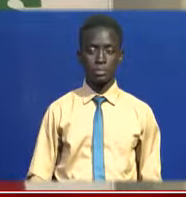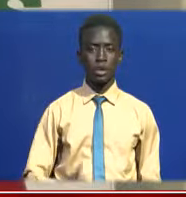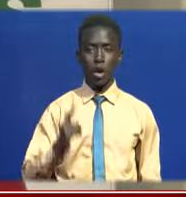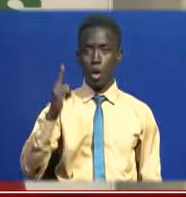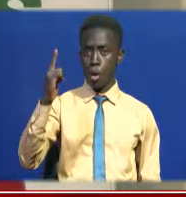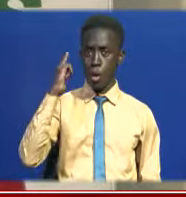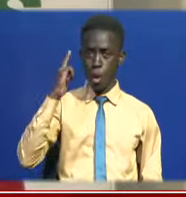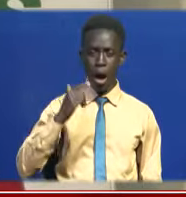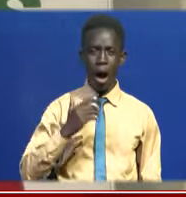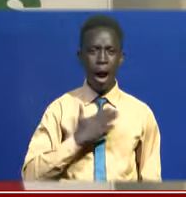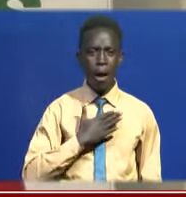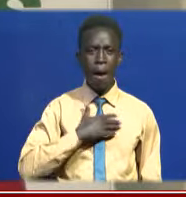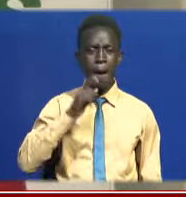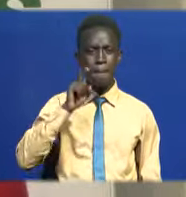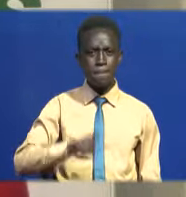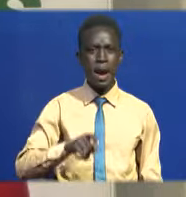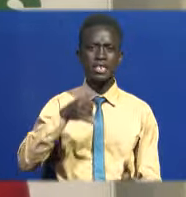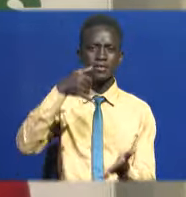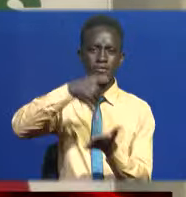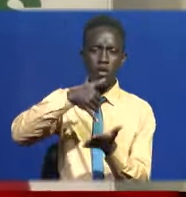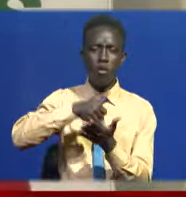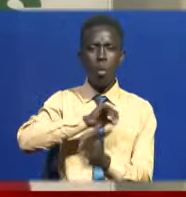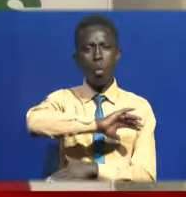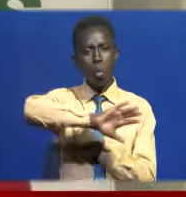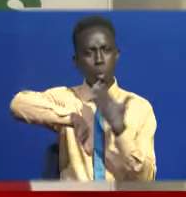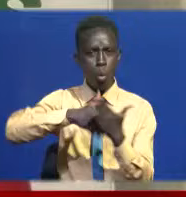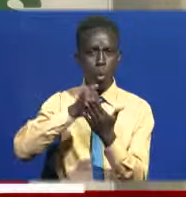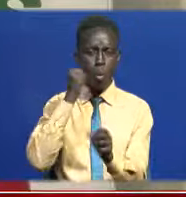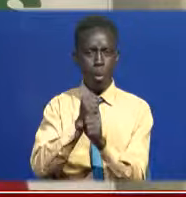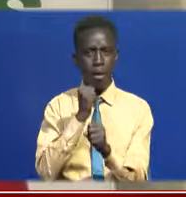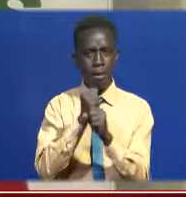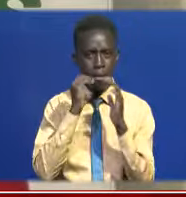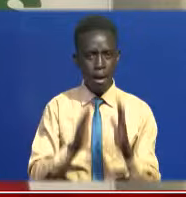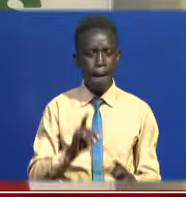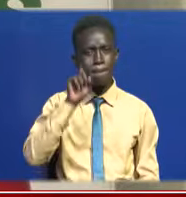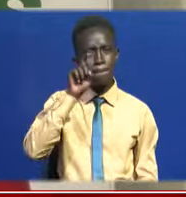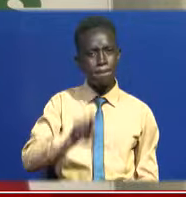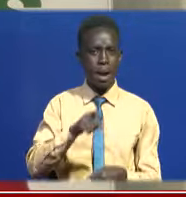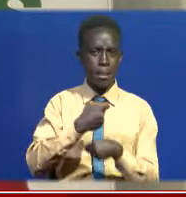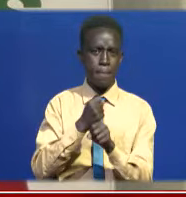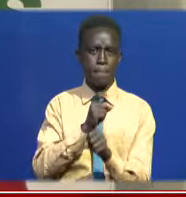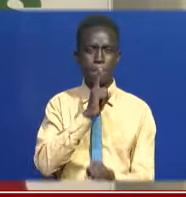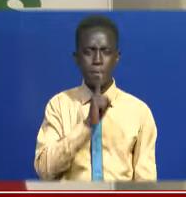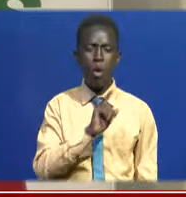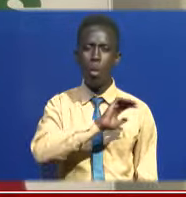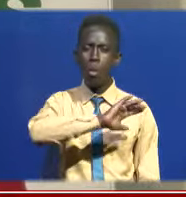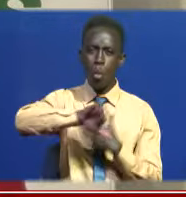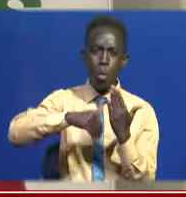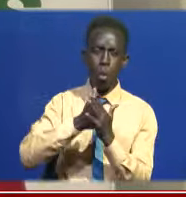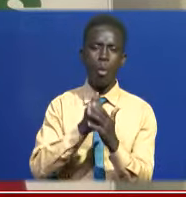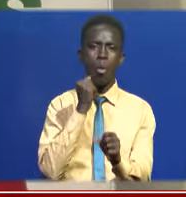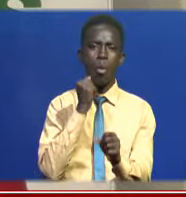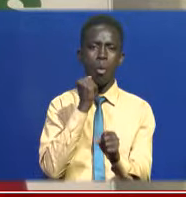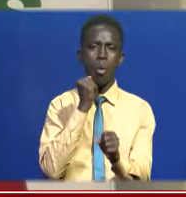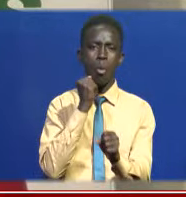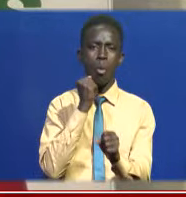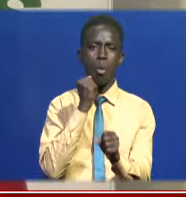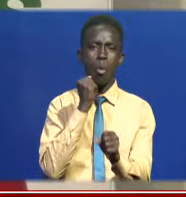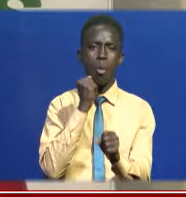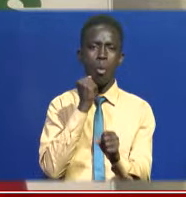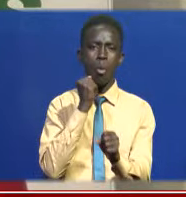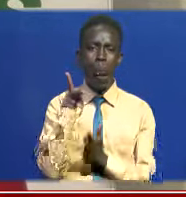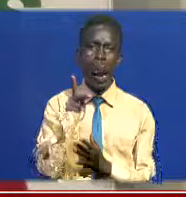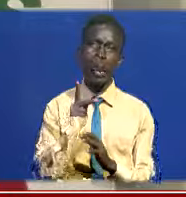All workers without distinction, and to ensure that all workers are afforded dignity,